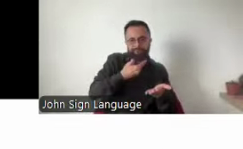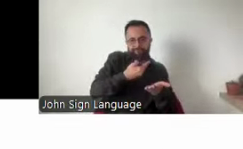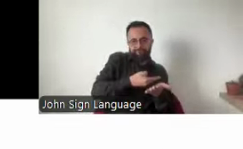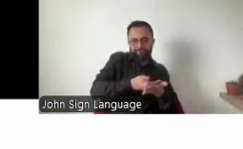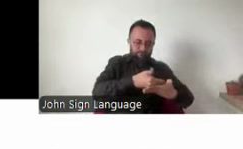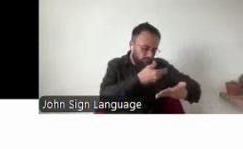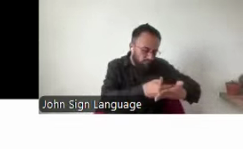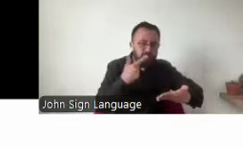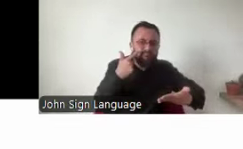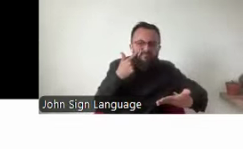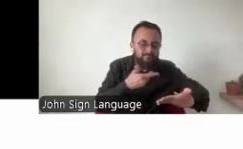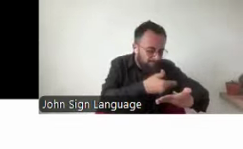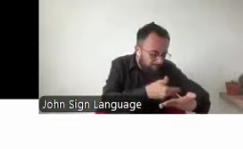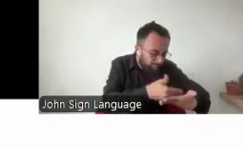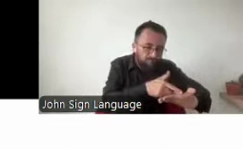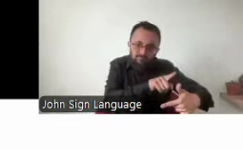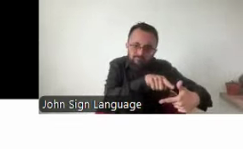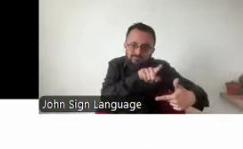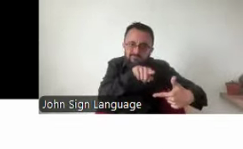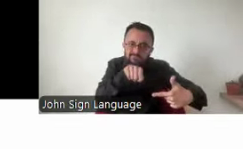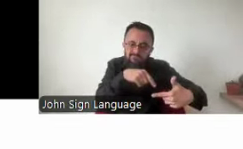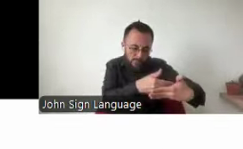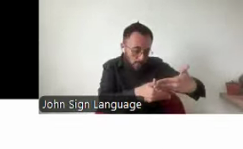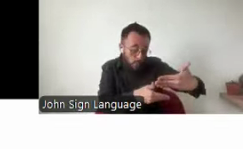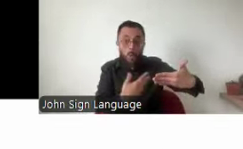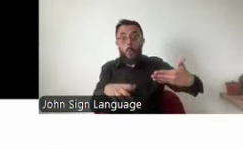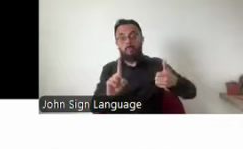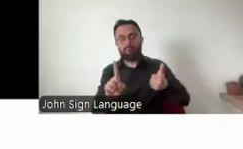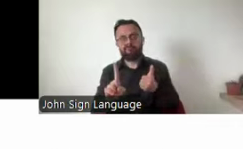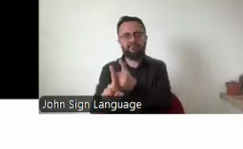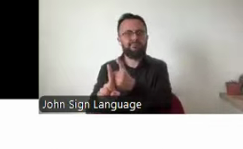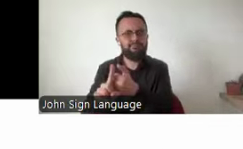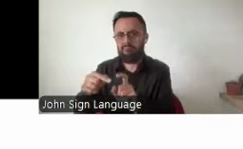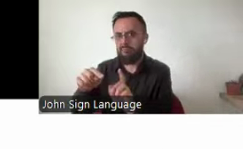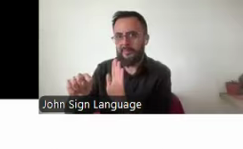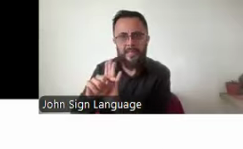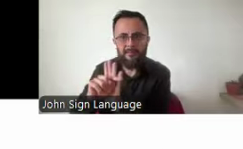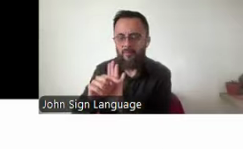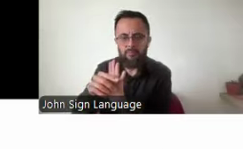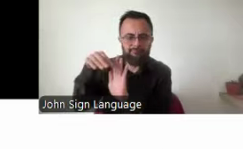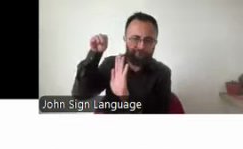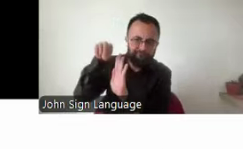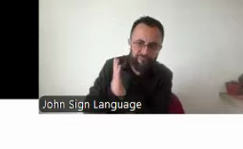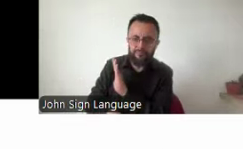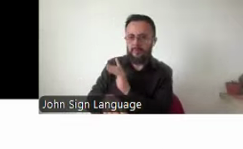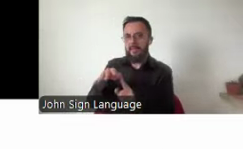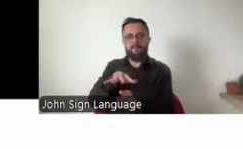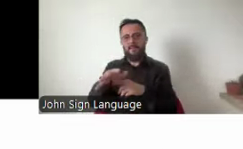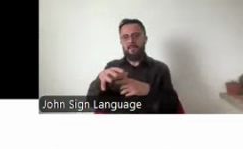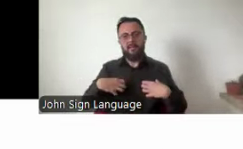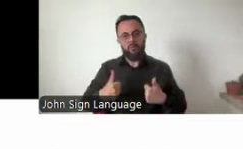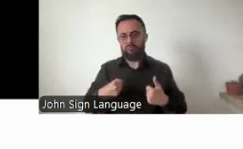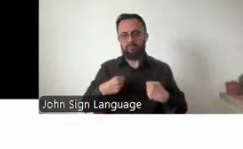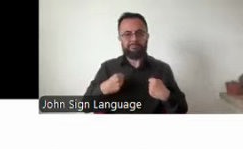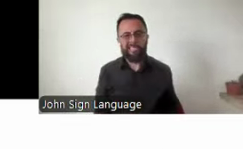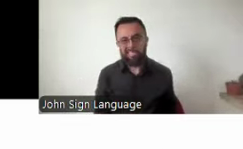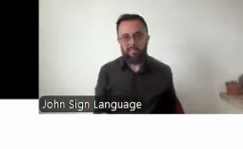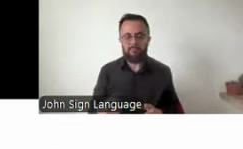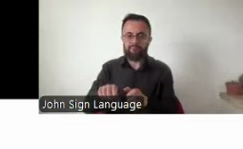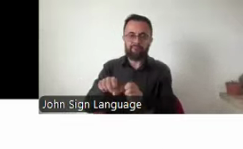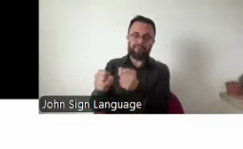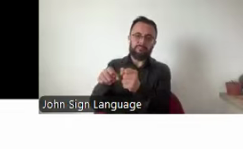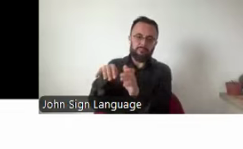to poor health outcomes. And finally, and that's the one that I really want to focus on today, is